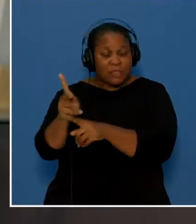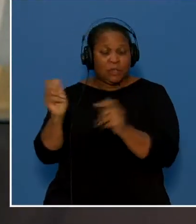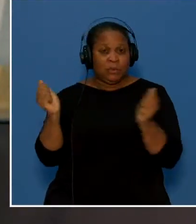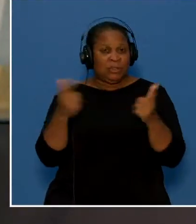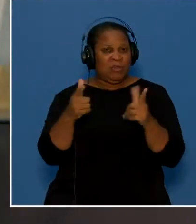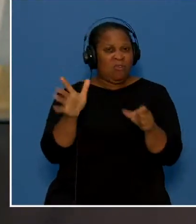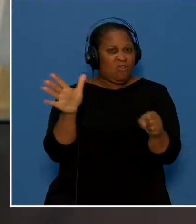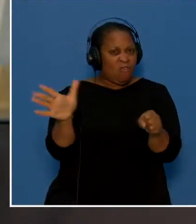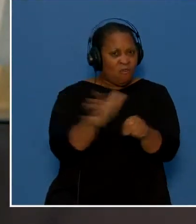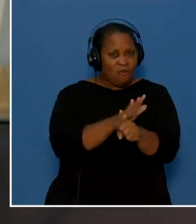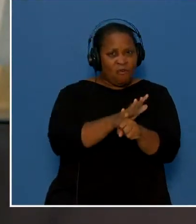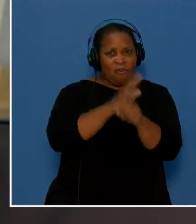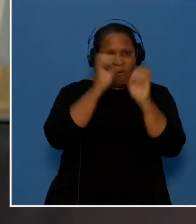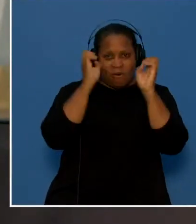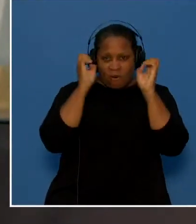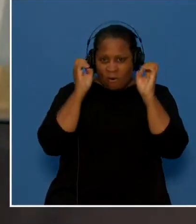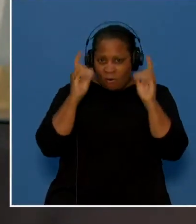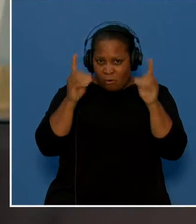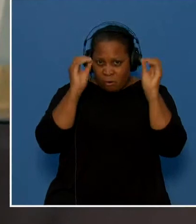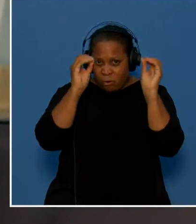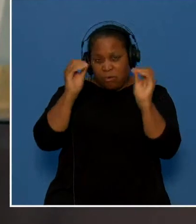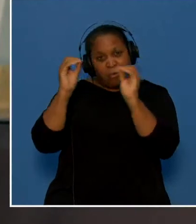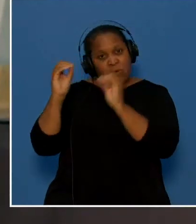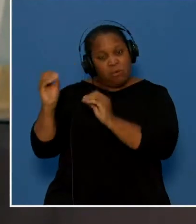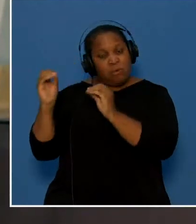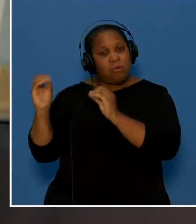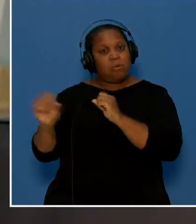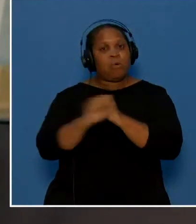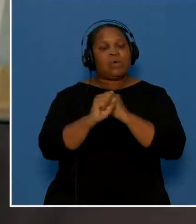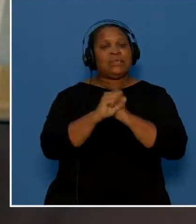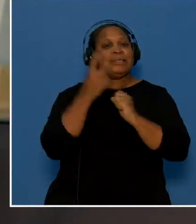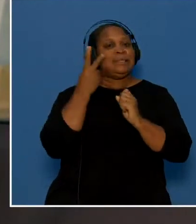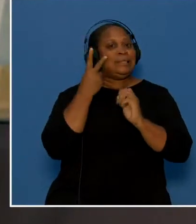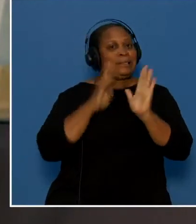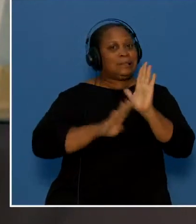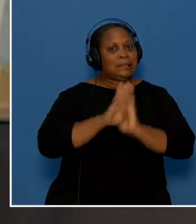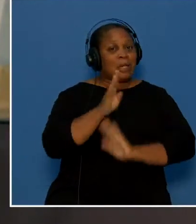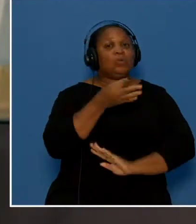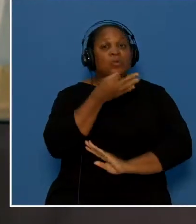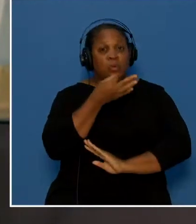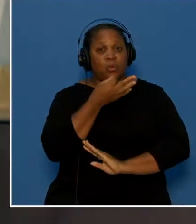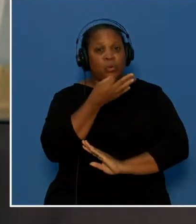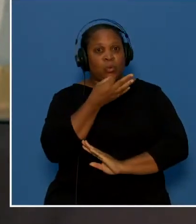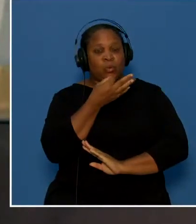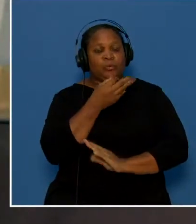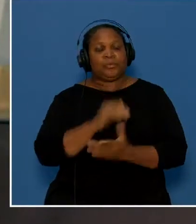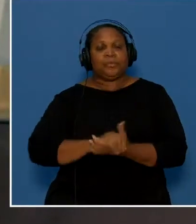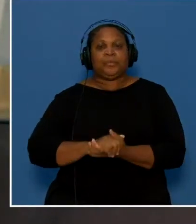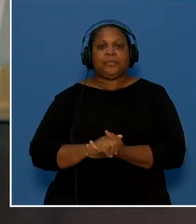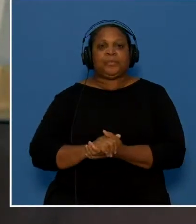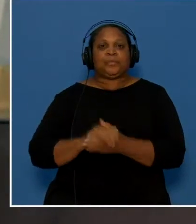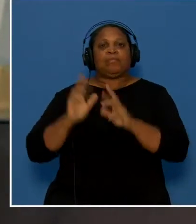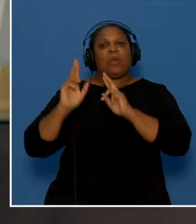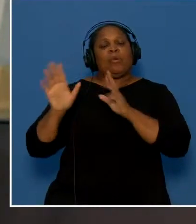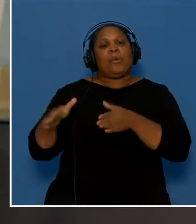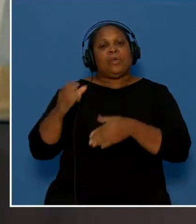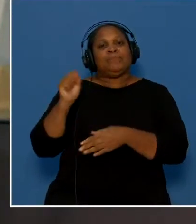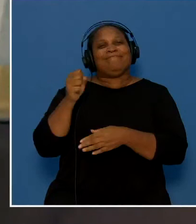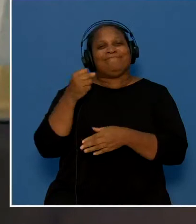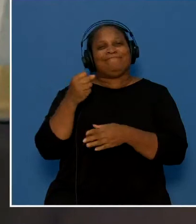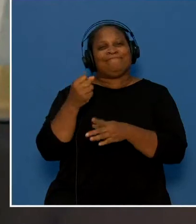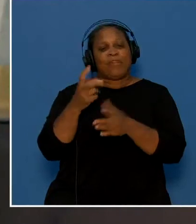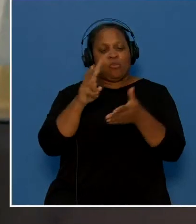educational awareness campaign being planned, and you'll start seeing developments of it very, very soon. Now, we did have one question from a